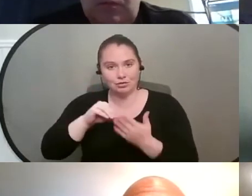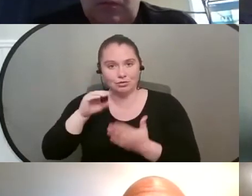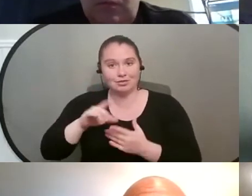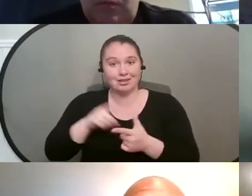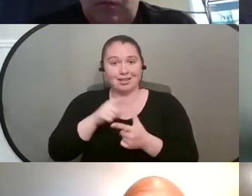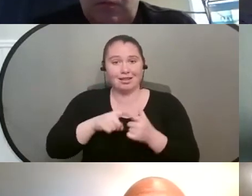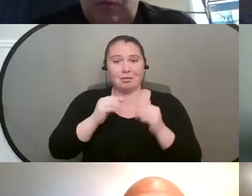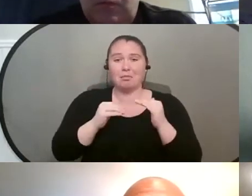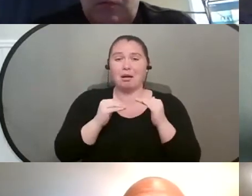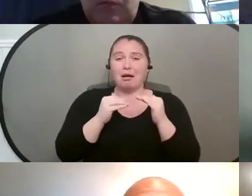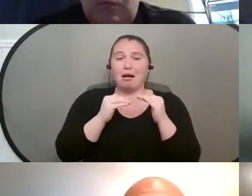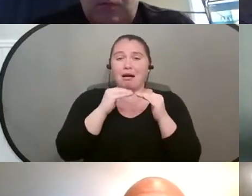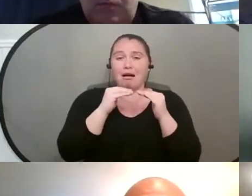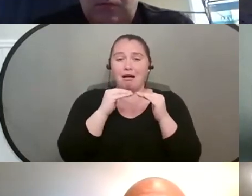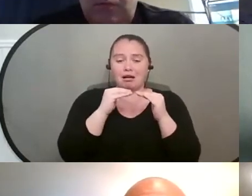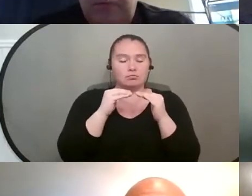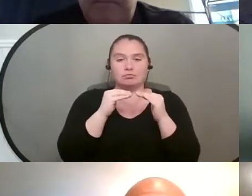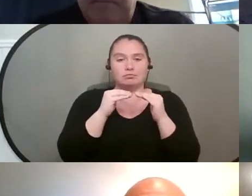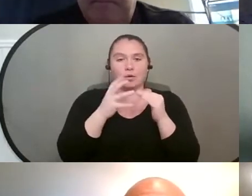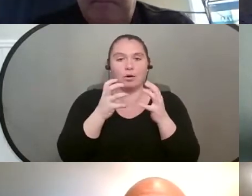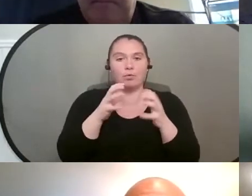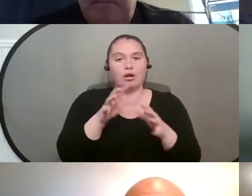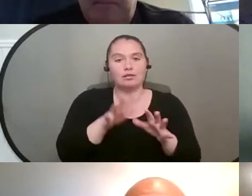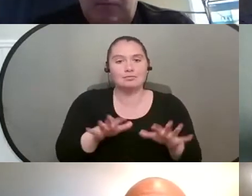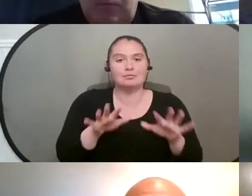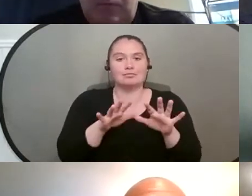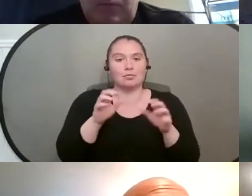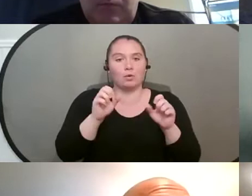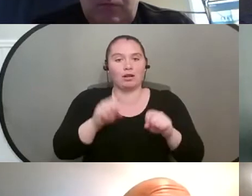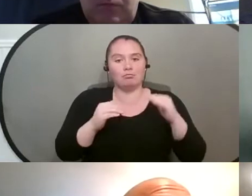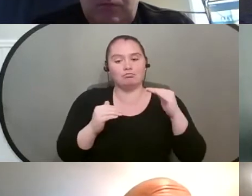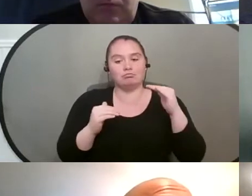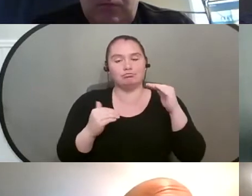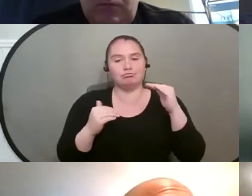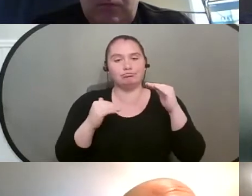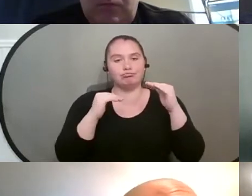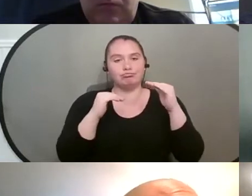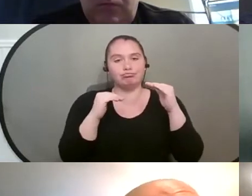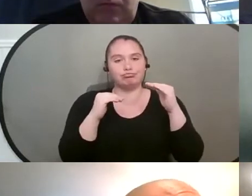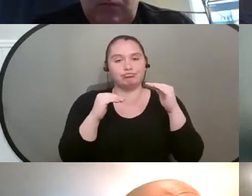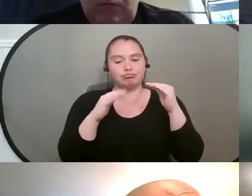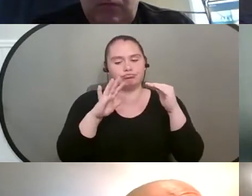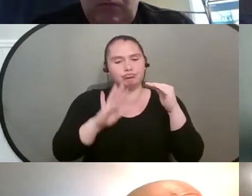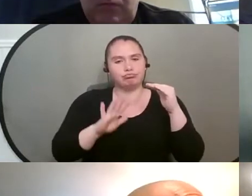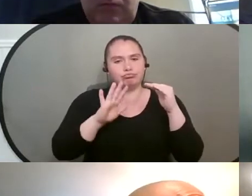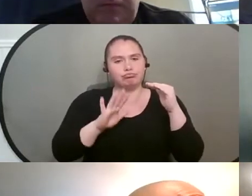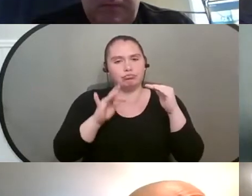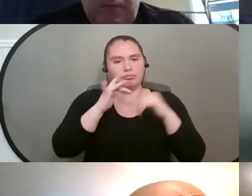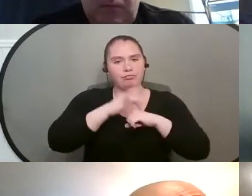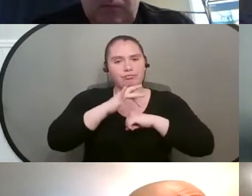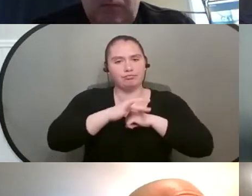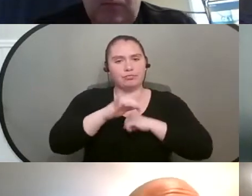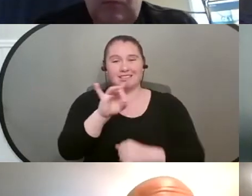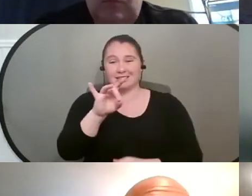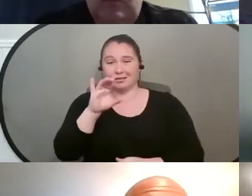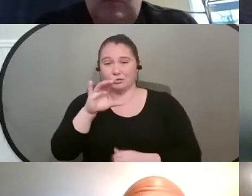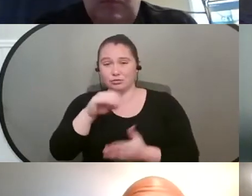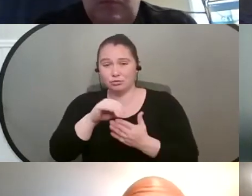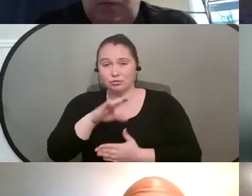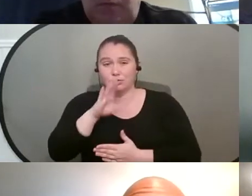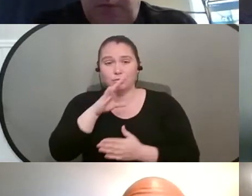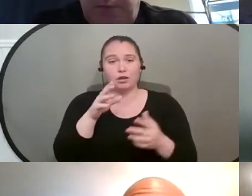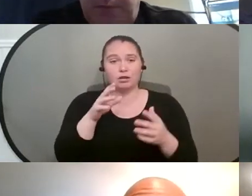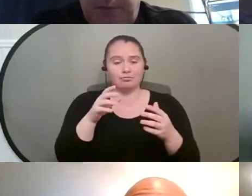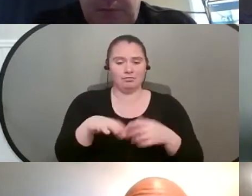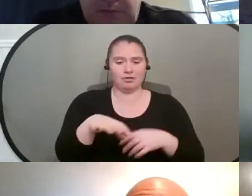edge. We want room for growth in all of them. And so that comes down to that minutia of, well, is it 800 students in each? How do we find that right balance